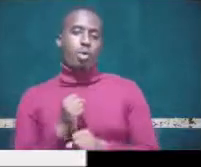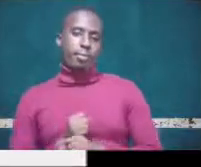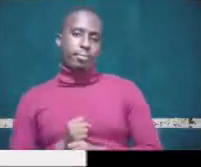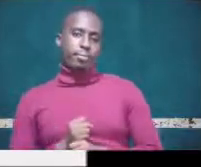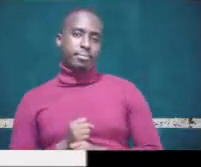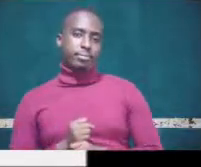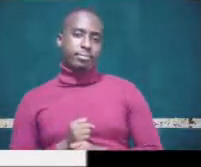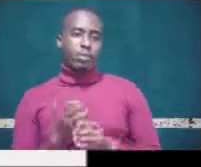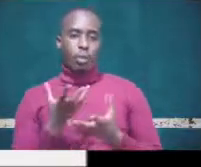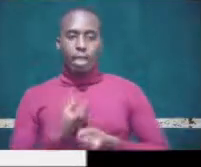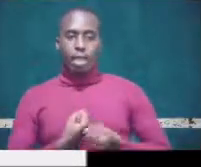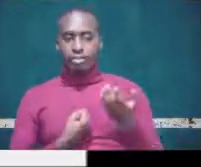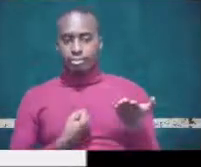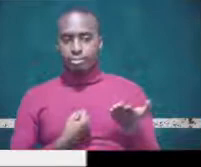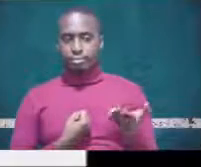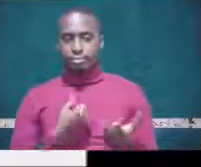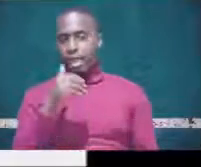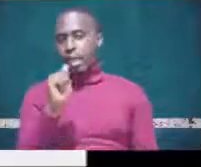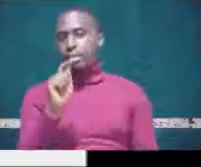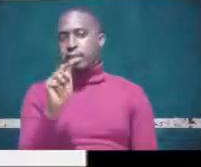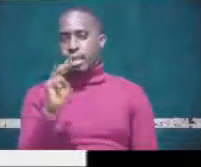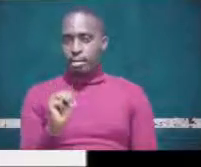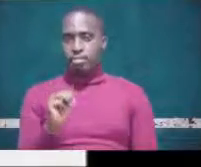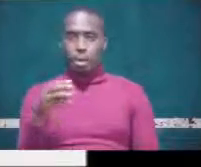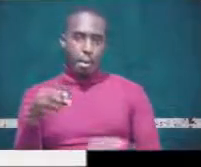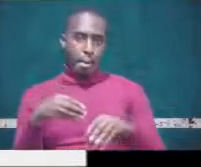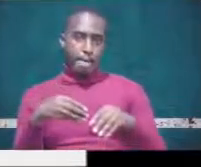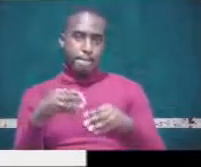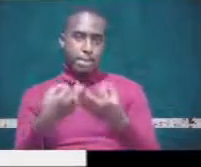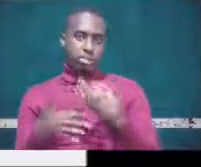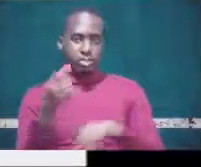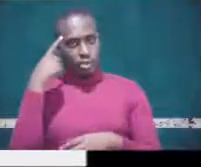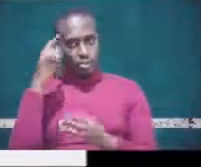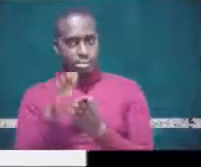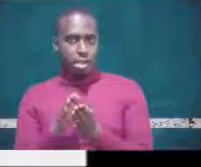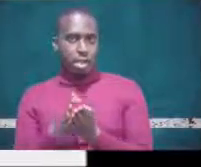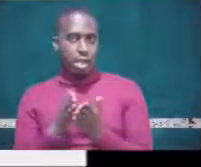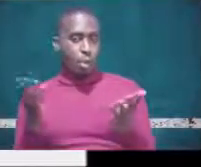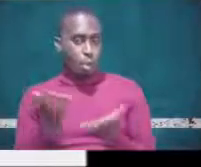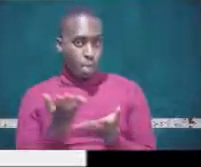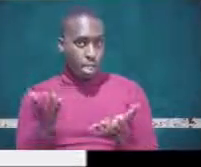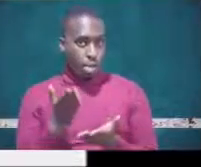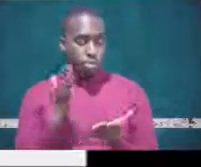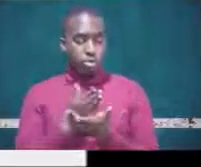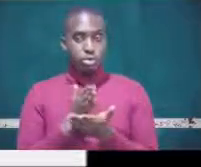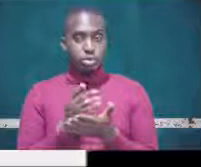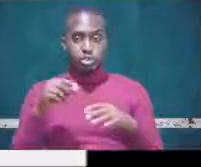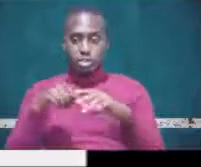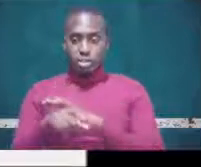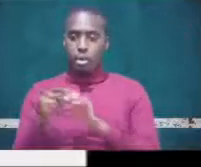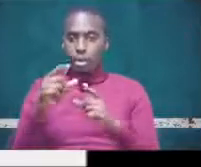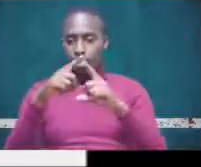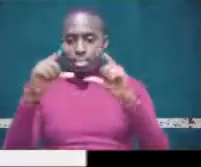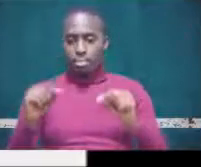fast. Then we have the ATM machine of the bank, whereby you just press your ATM